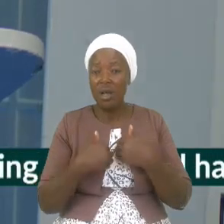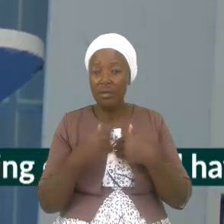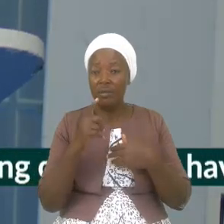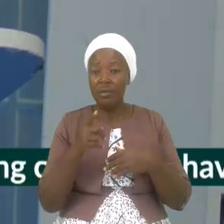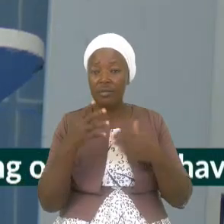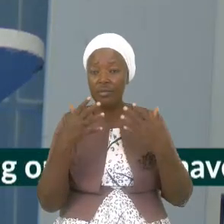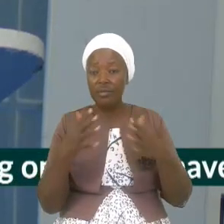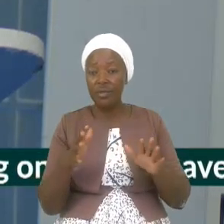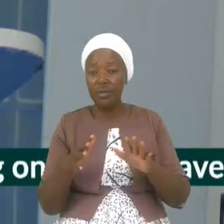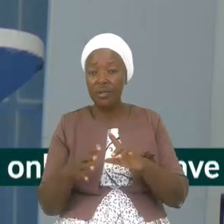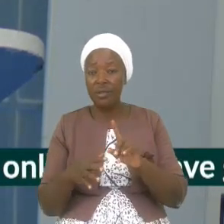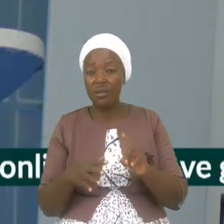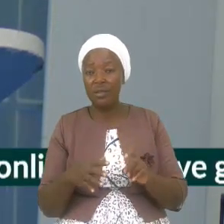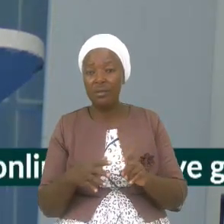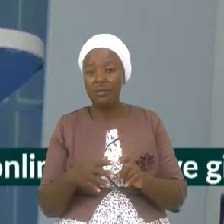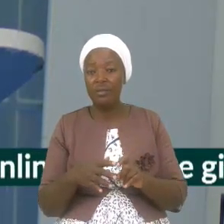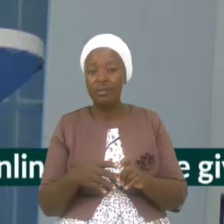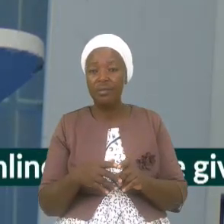Please, let's be fast about it,